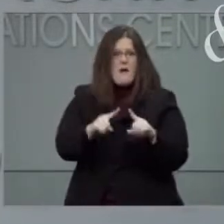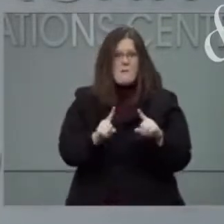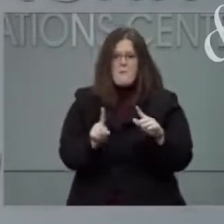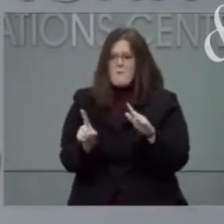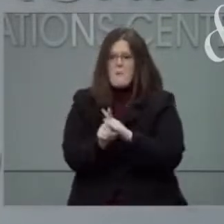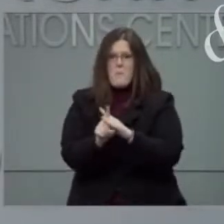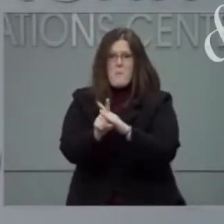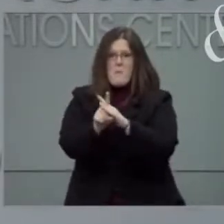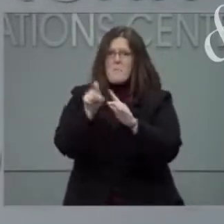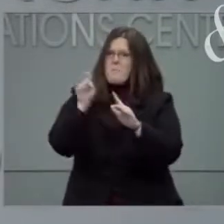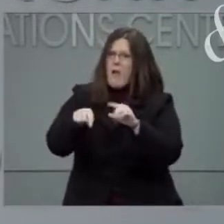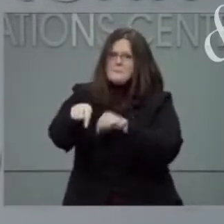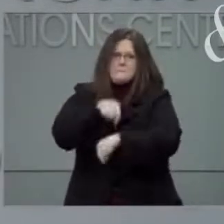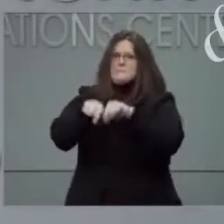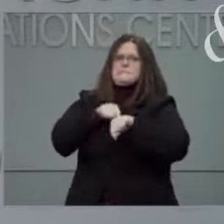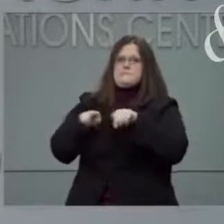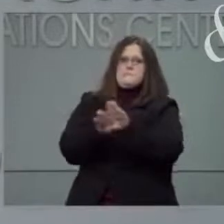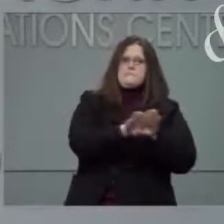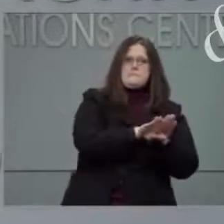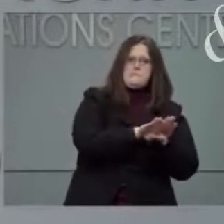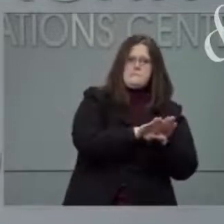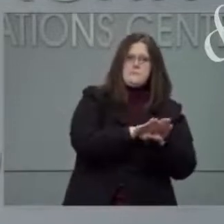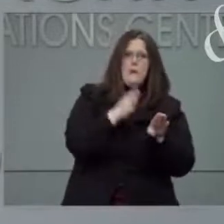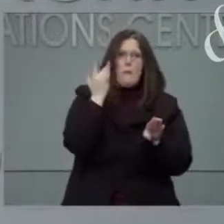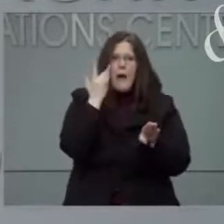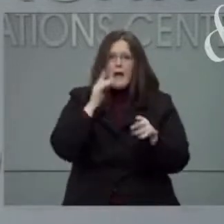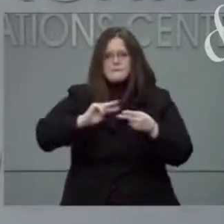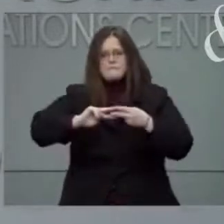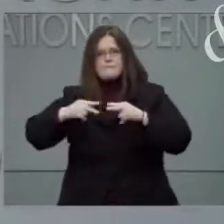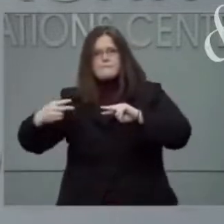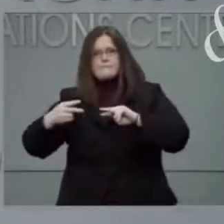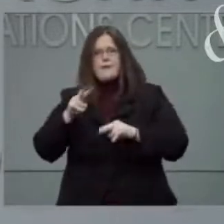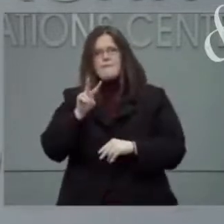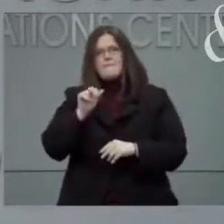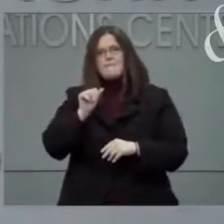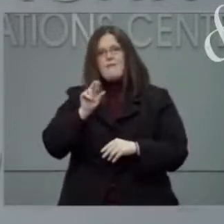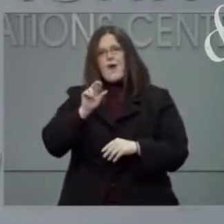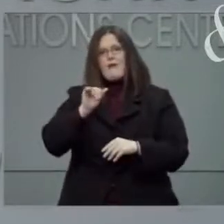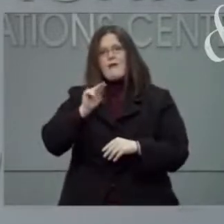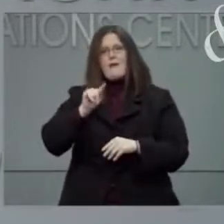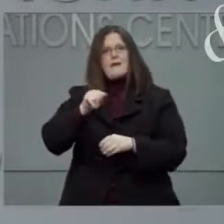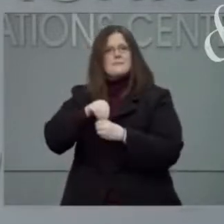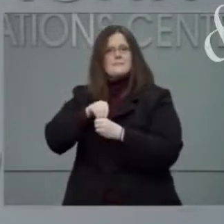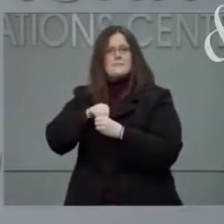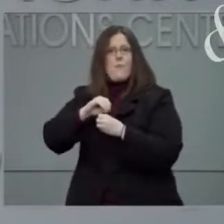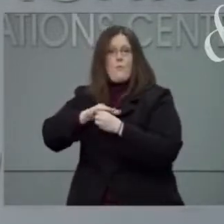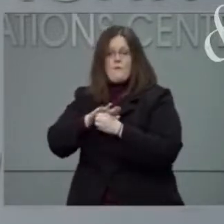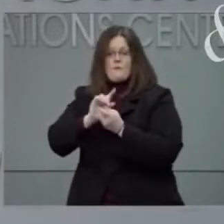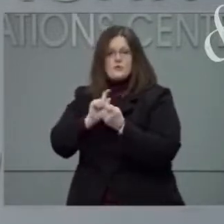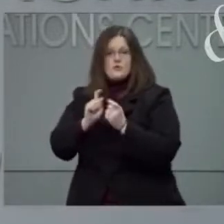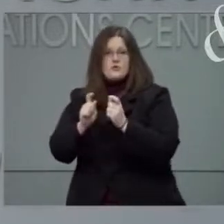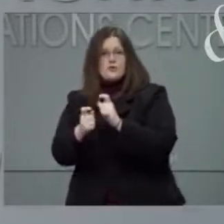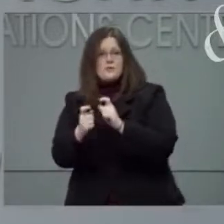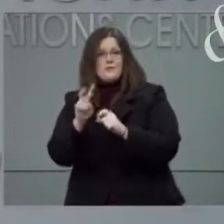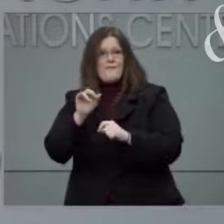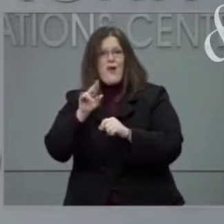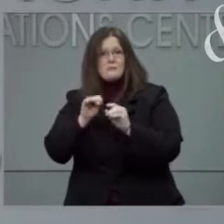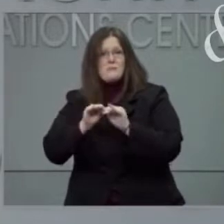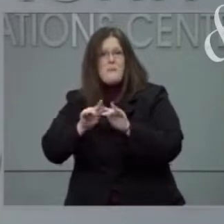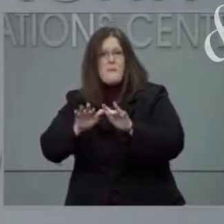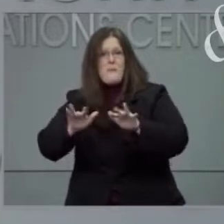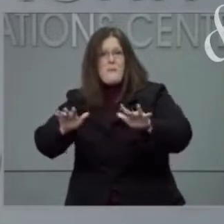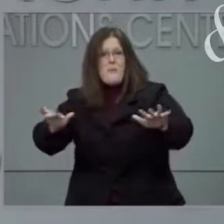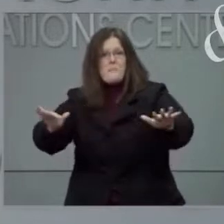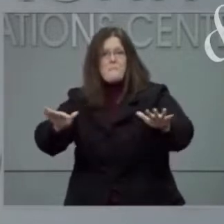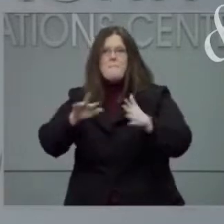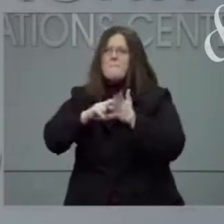state, and vaccines aren't widely available yet. We all must continue to wear our masks and use